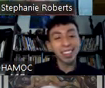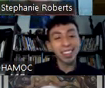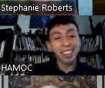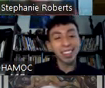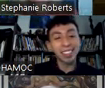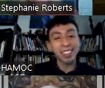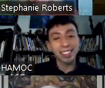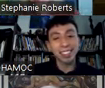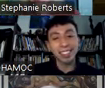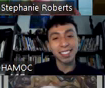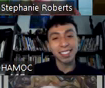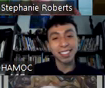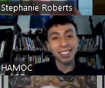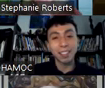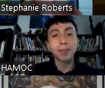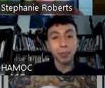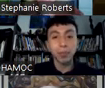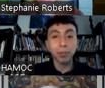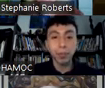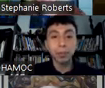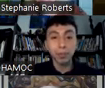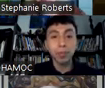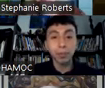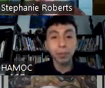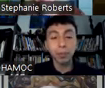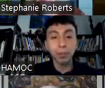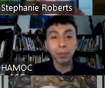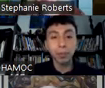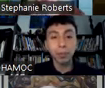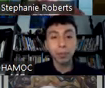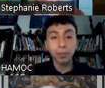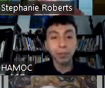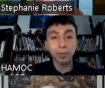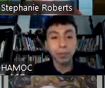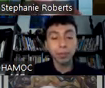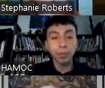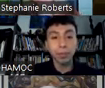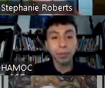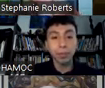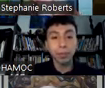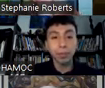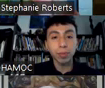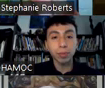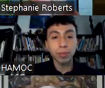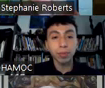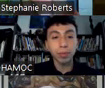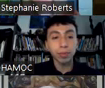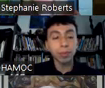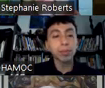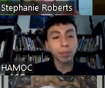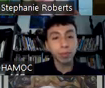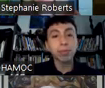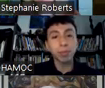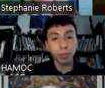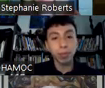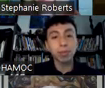is because you were really focused on getting an image that had a strong sense of light and shadow,